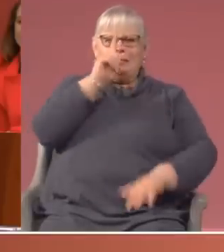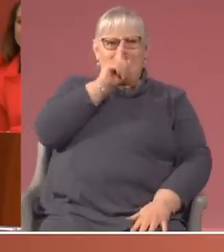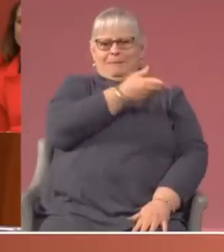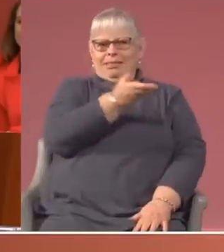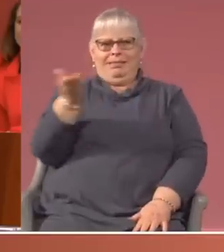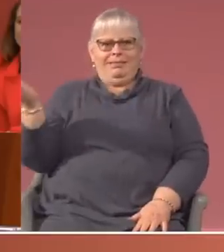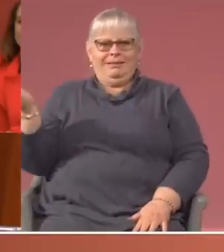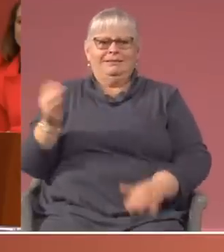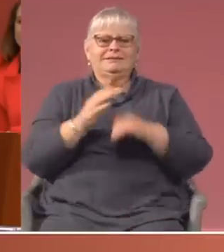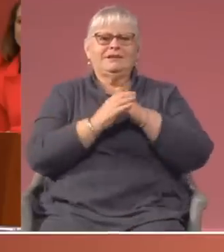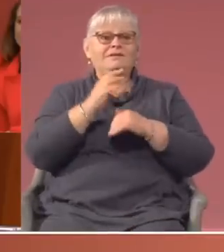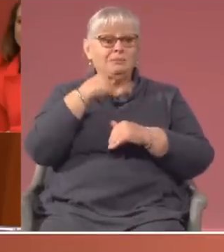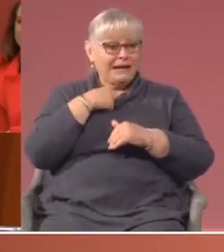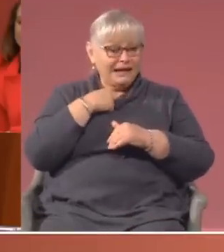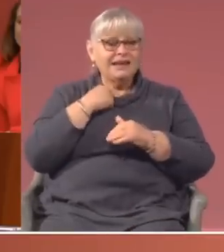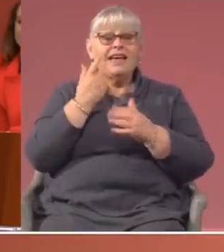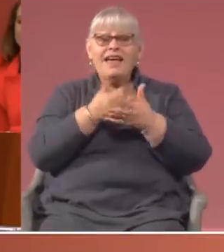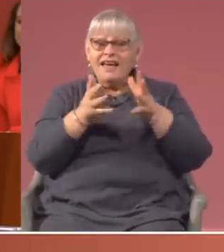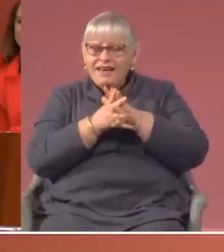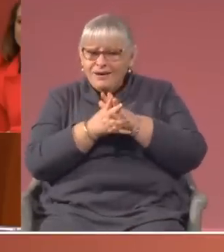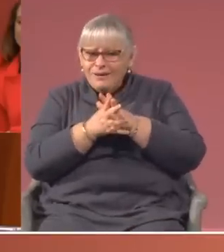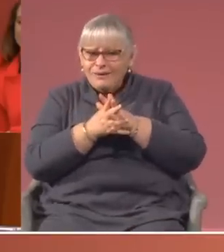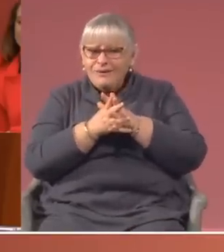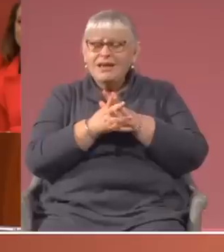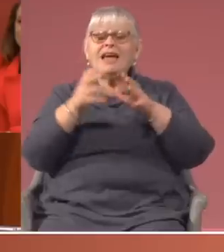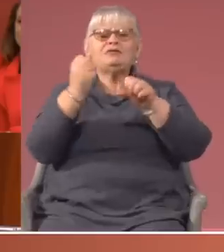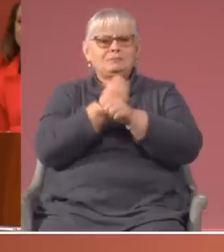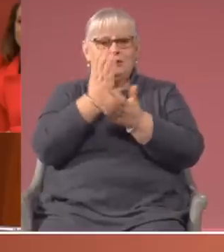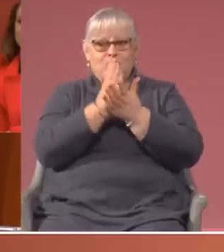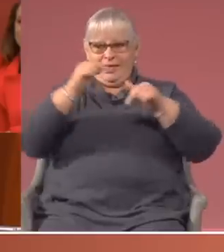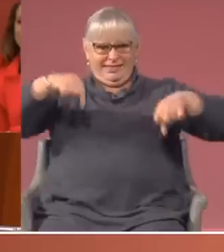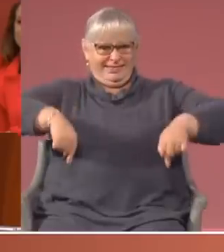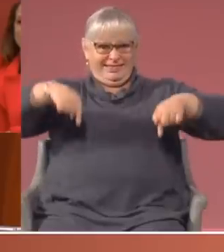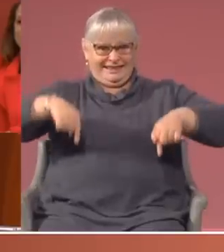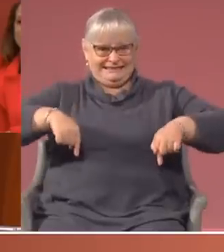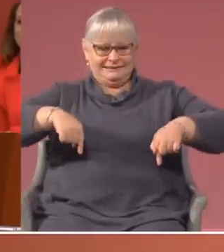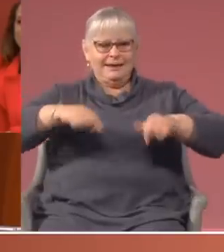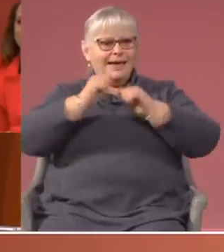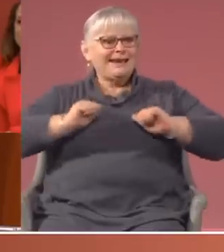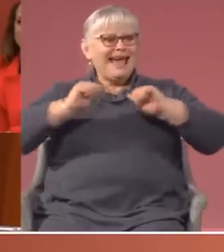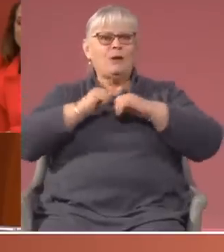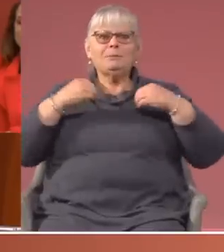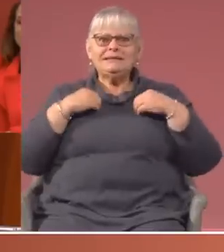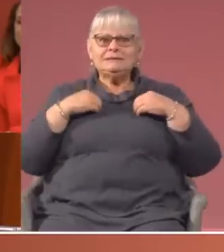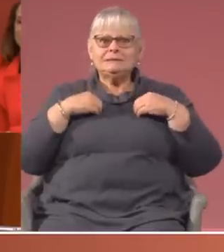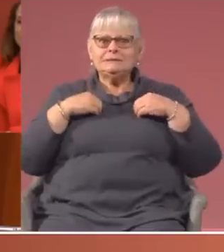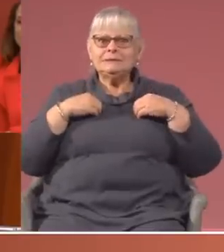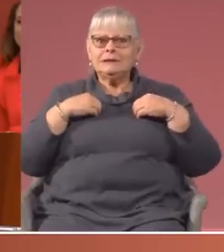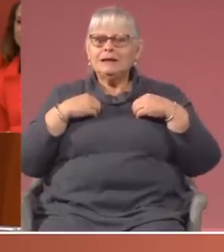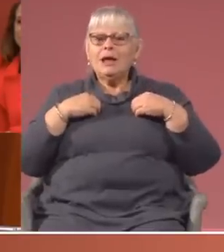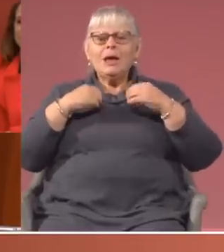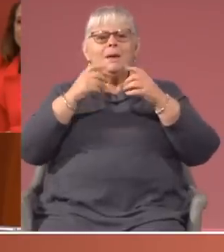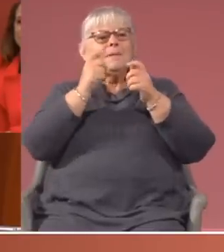For me, part of doing that is making sure this place and the business we do in it better lives the values of the